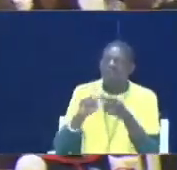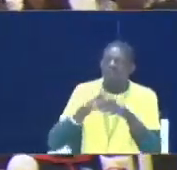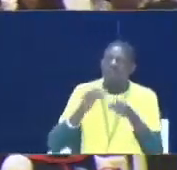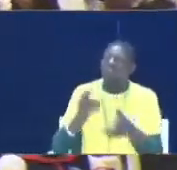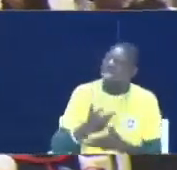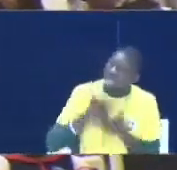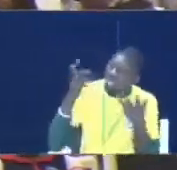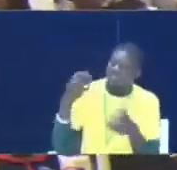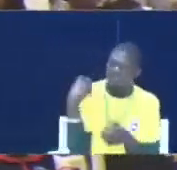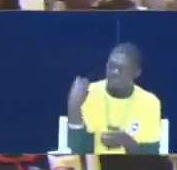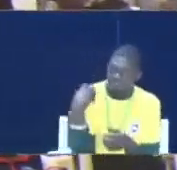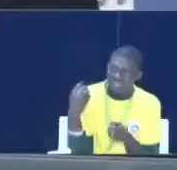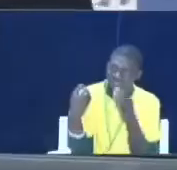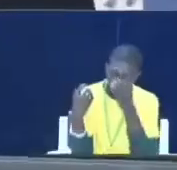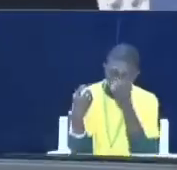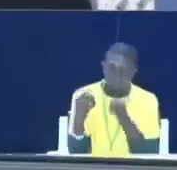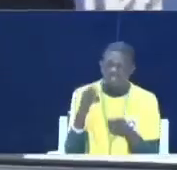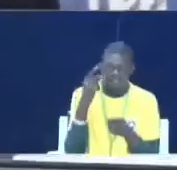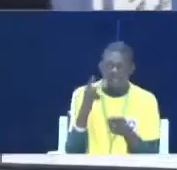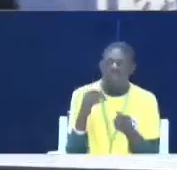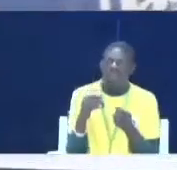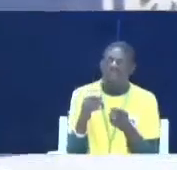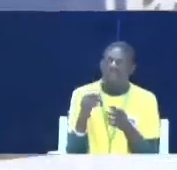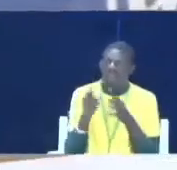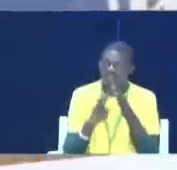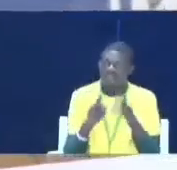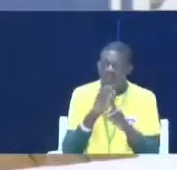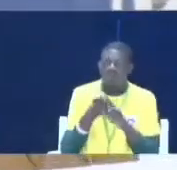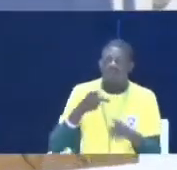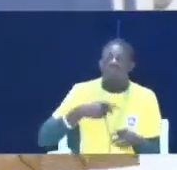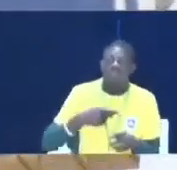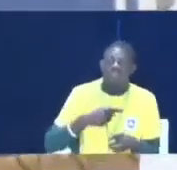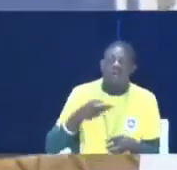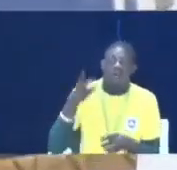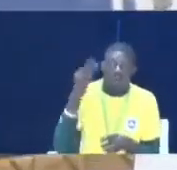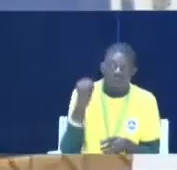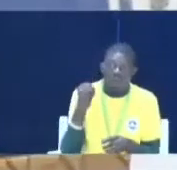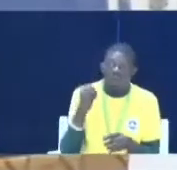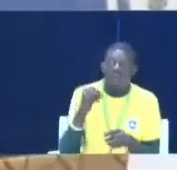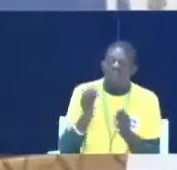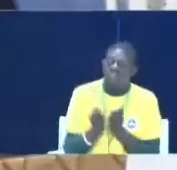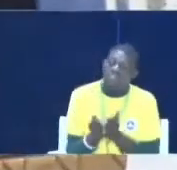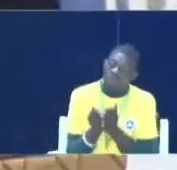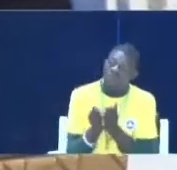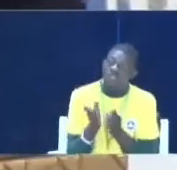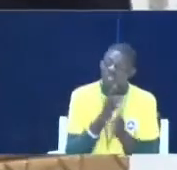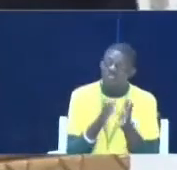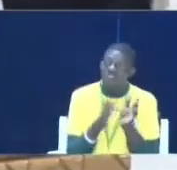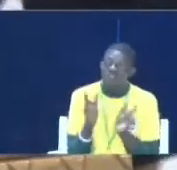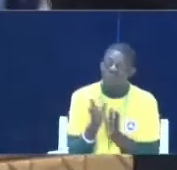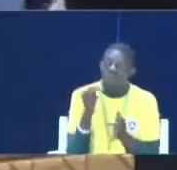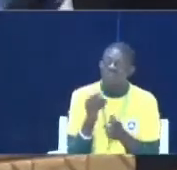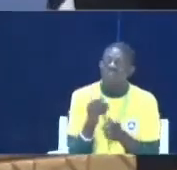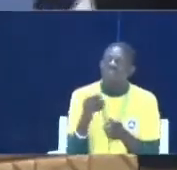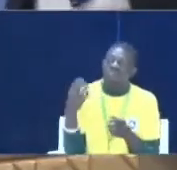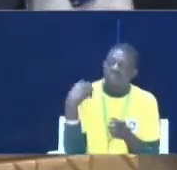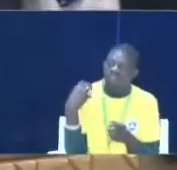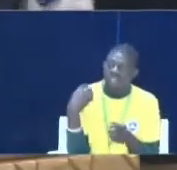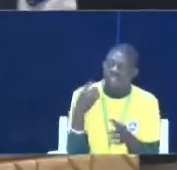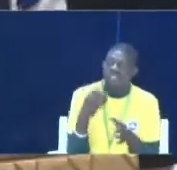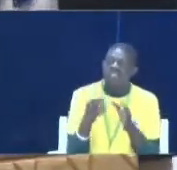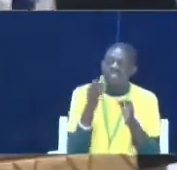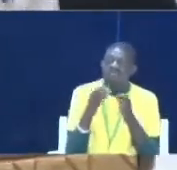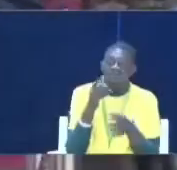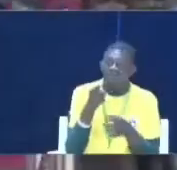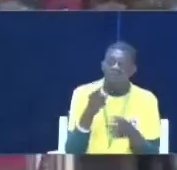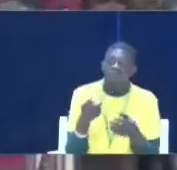Alas, master, I'm sinking. When Peter was in the boat and Jesus was walking, he said, Master, if it be